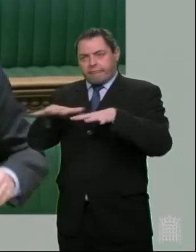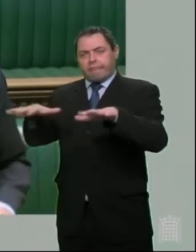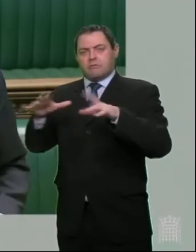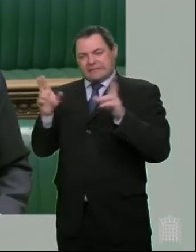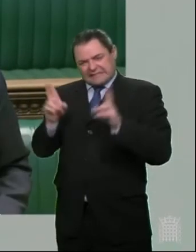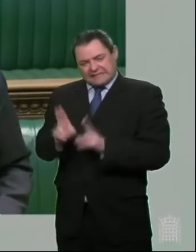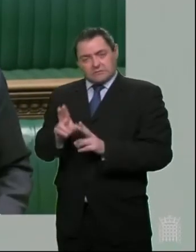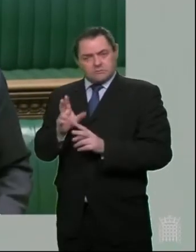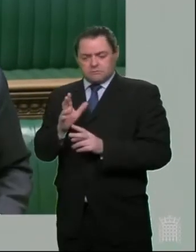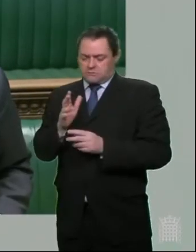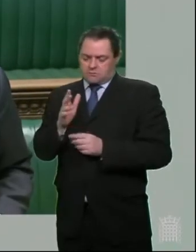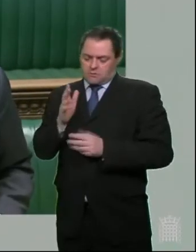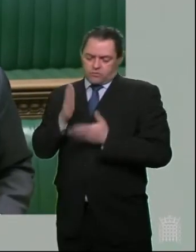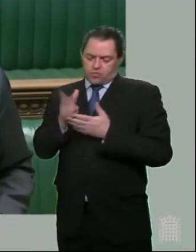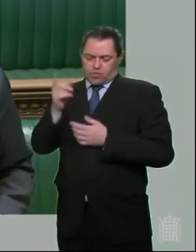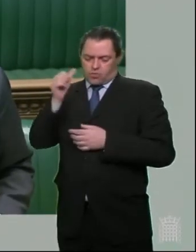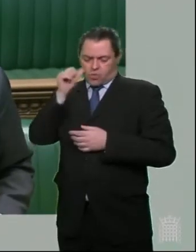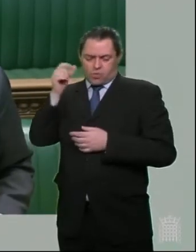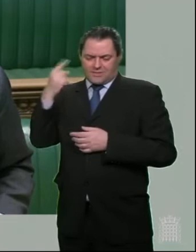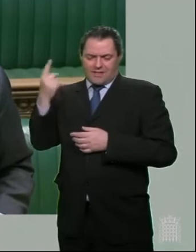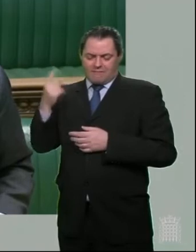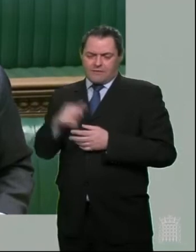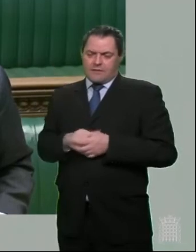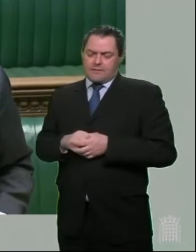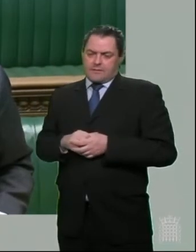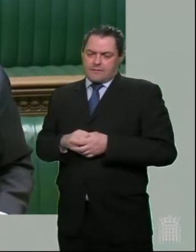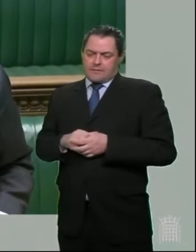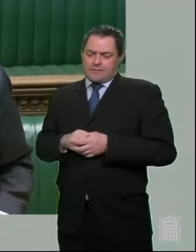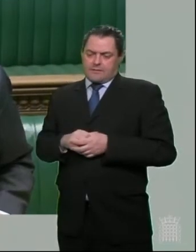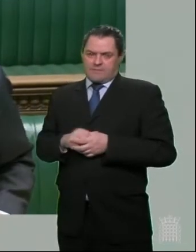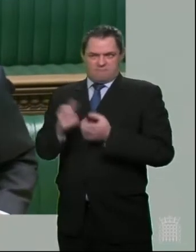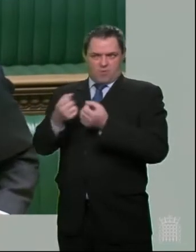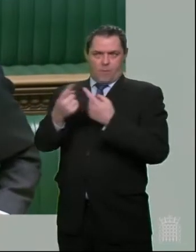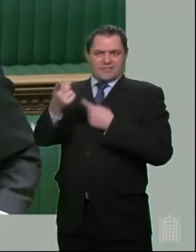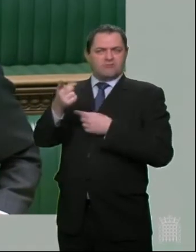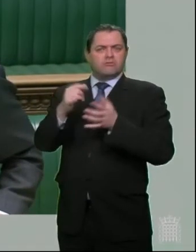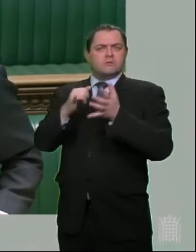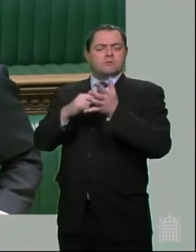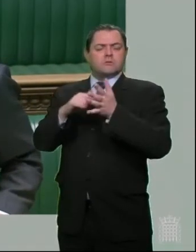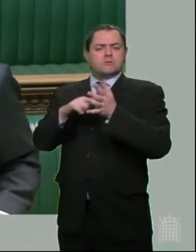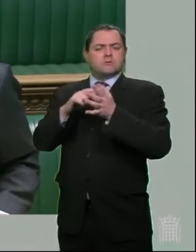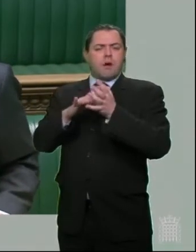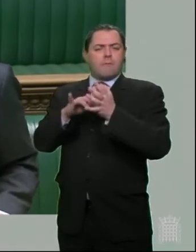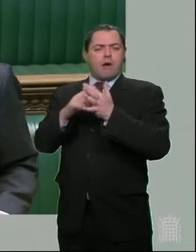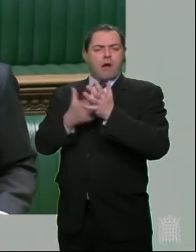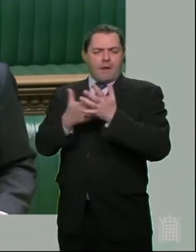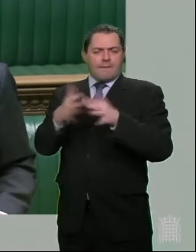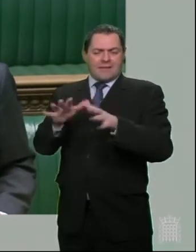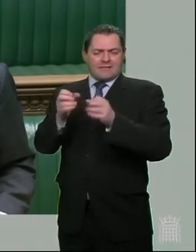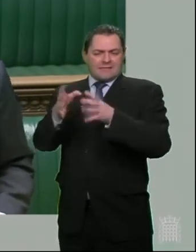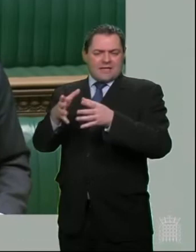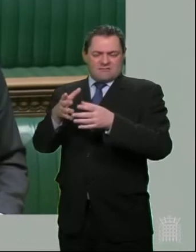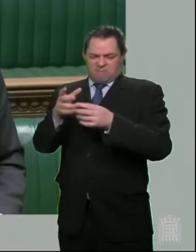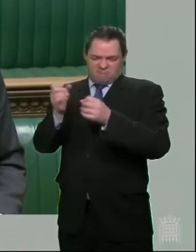will have heard, Right Honourable Gentleman would have heard my answer to the Leader of the Opposition. There are no easy solutions, Mr.